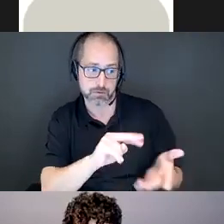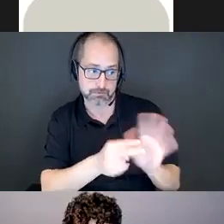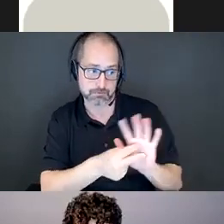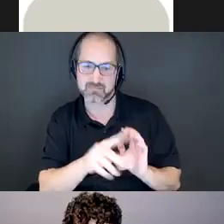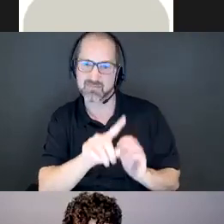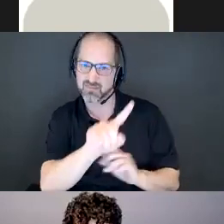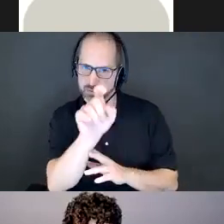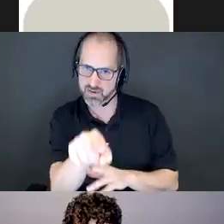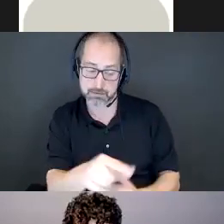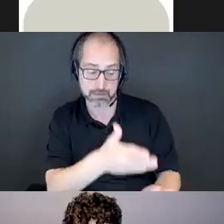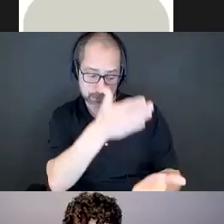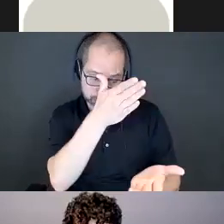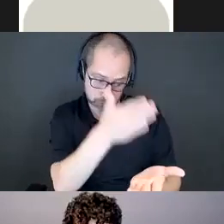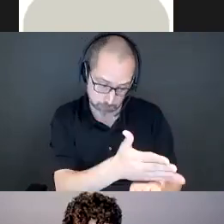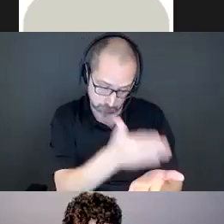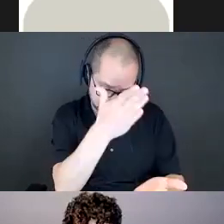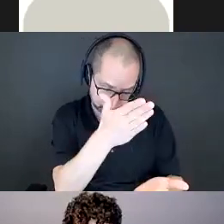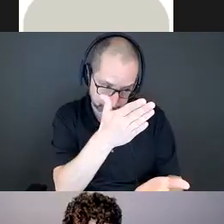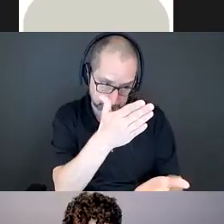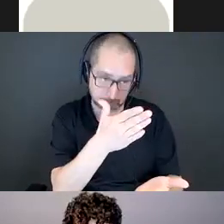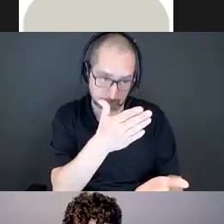stop using alcohol or drugs in order to get help?